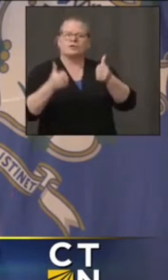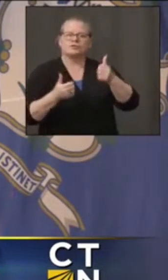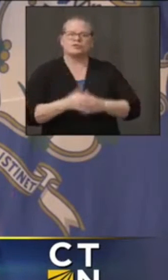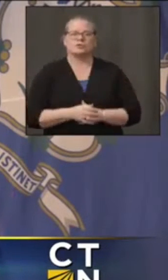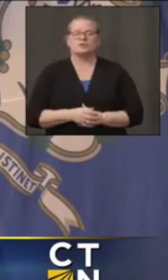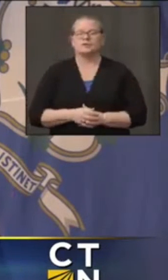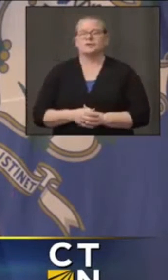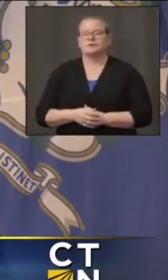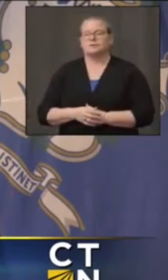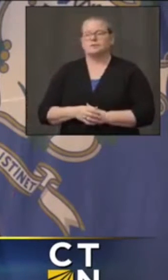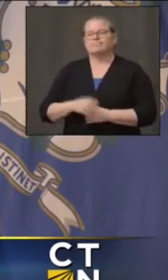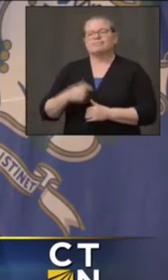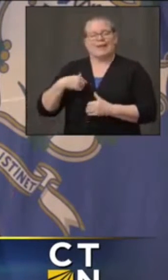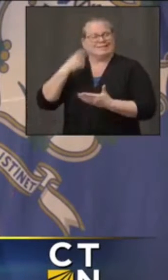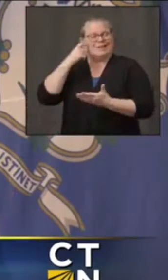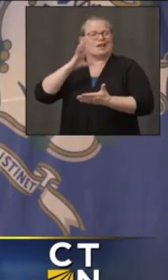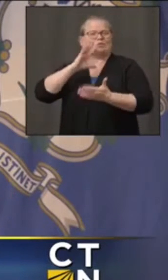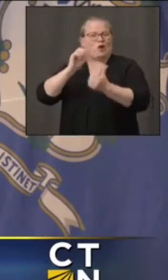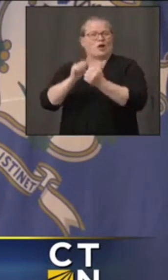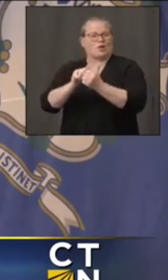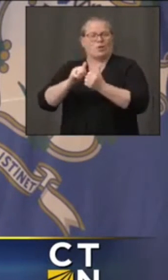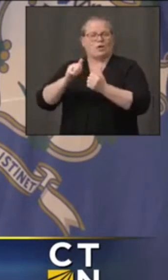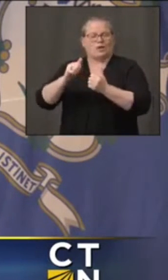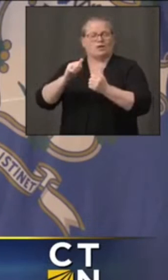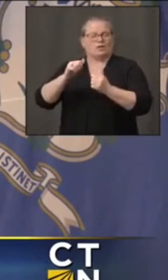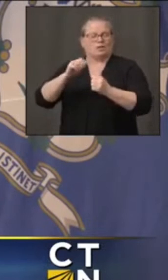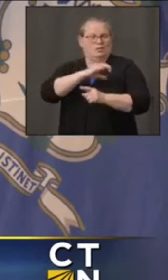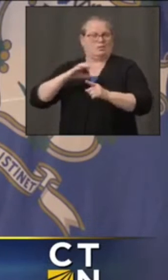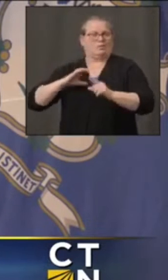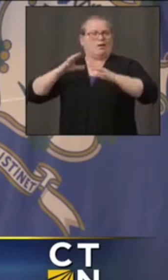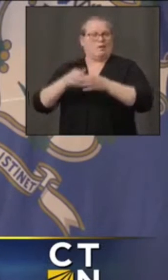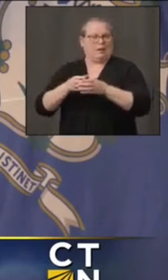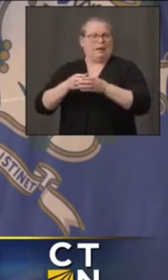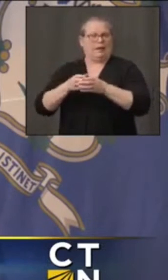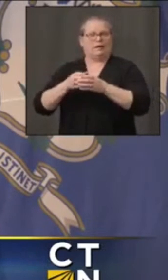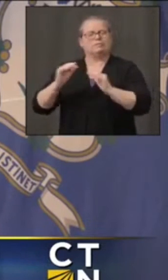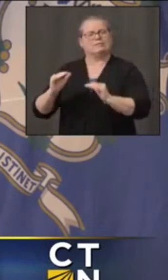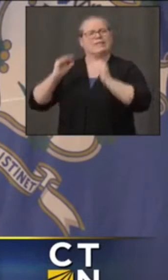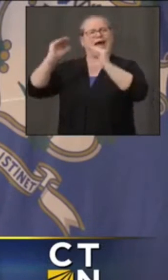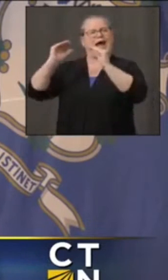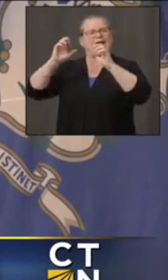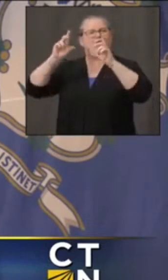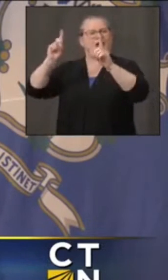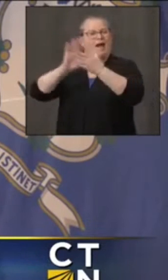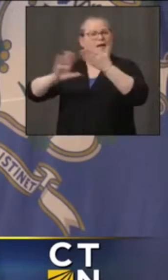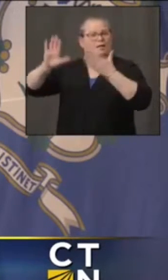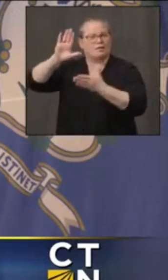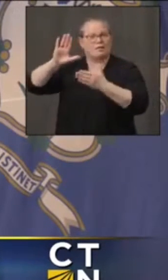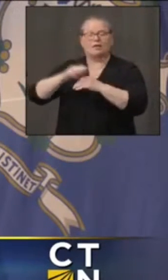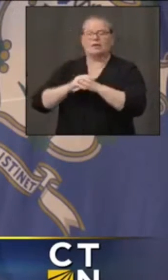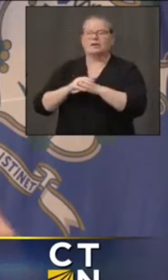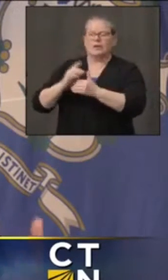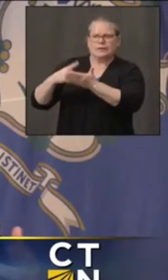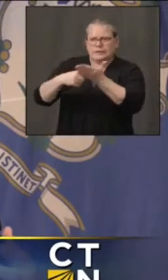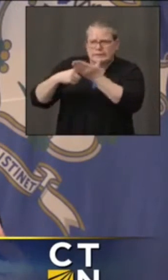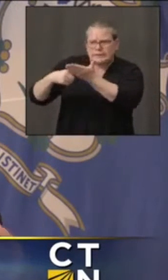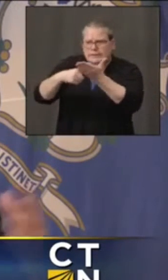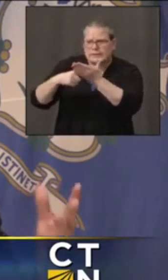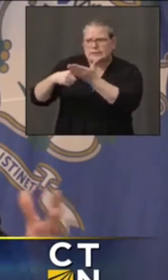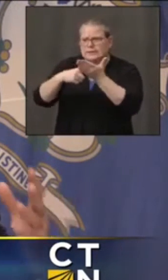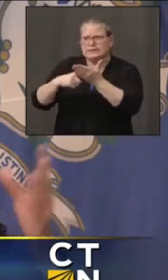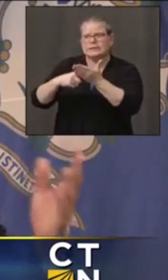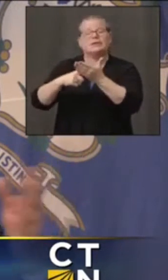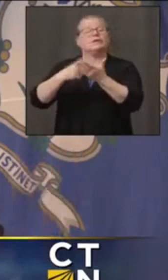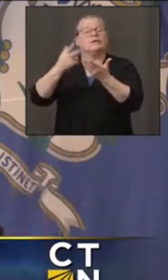and right now we're thinking about you have a 2-week quarantine before you come back to Connecticut, or else you're right. Then all of a sudden